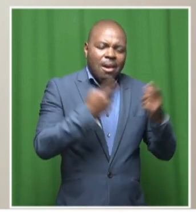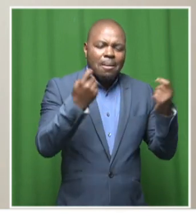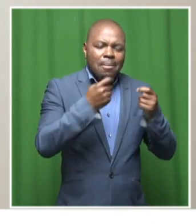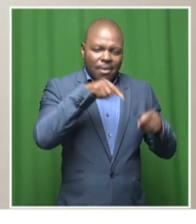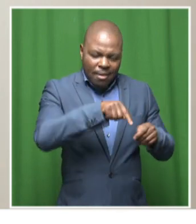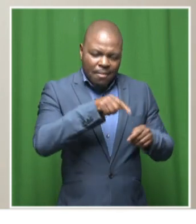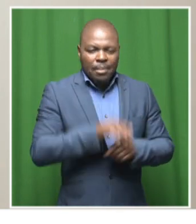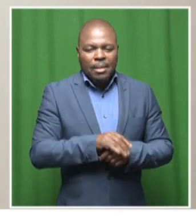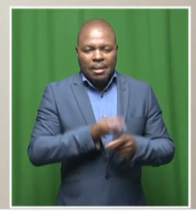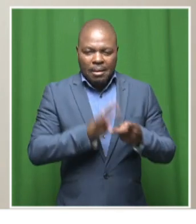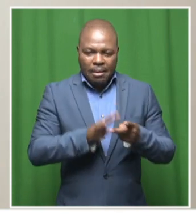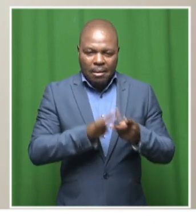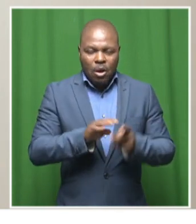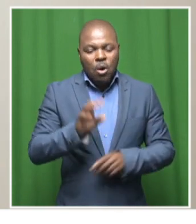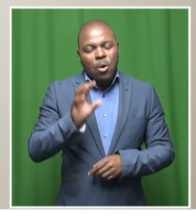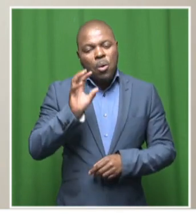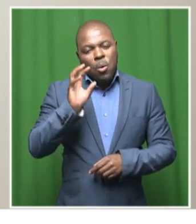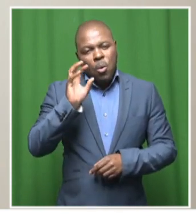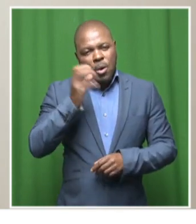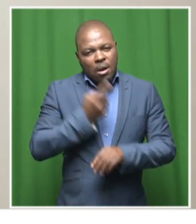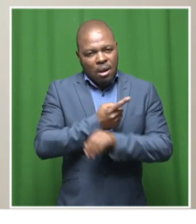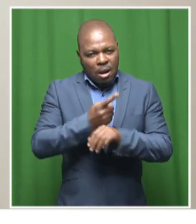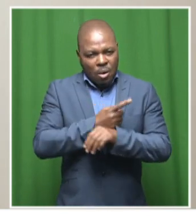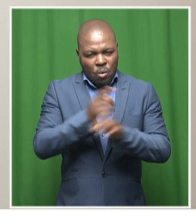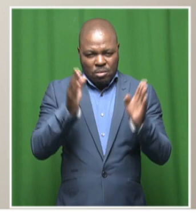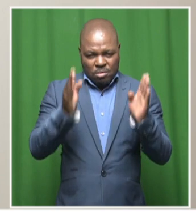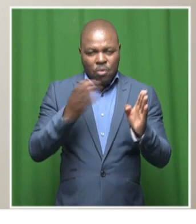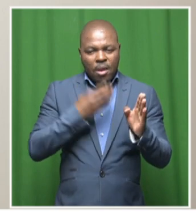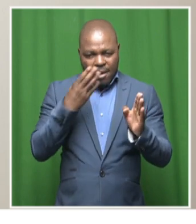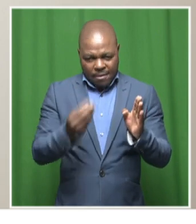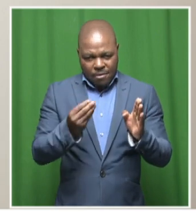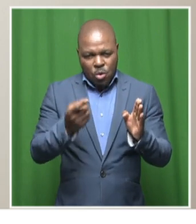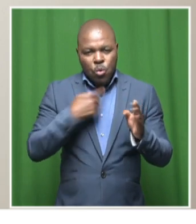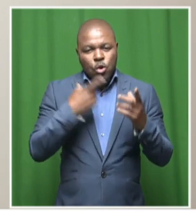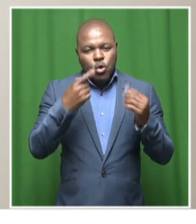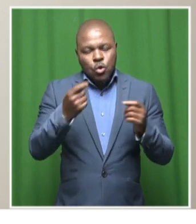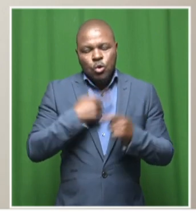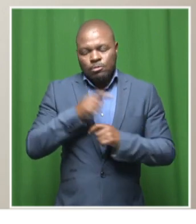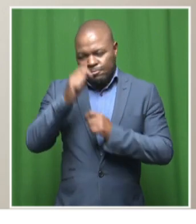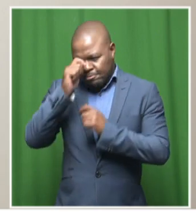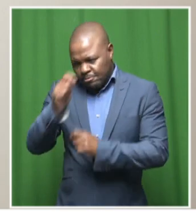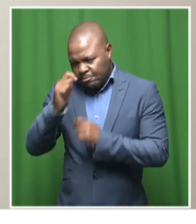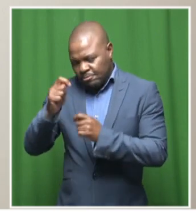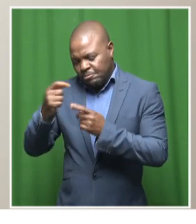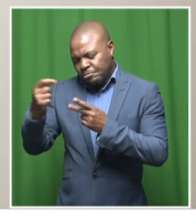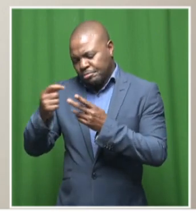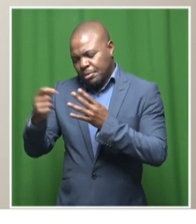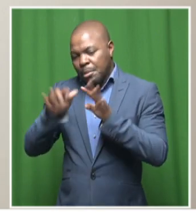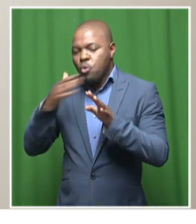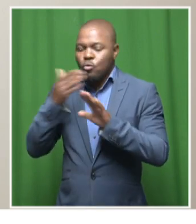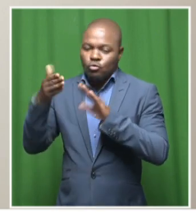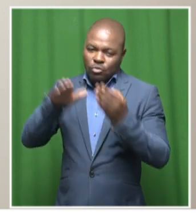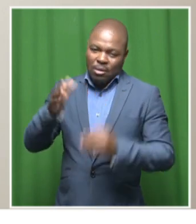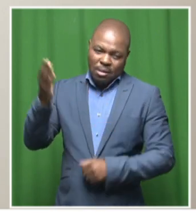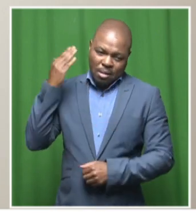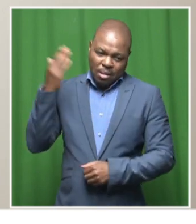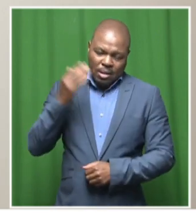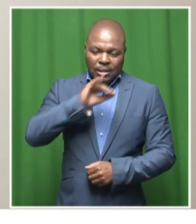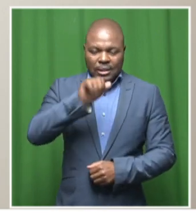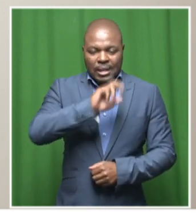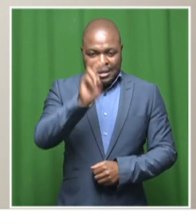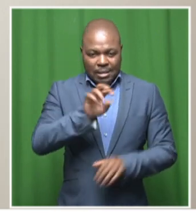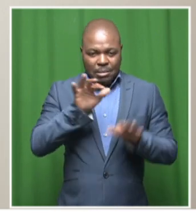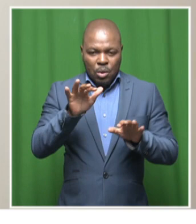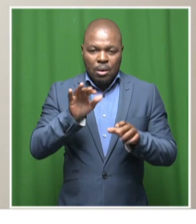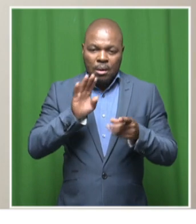So we have in the golden hour sector where we're going to be doing a tribute to all the fallen legends in the jazz sector,